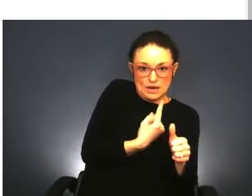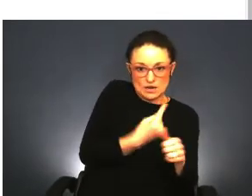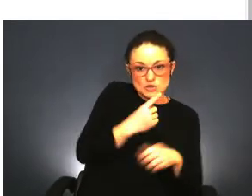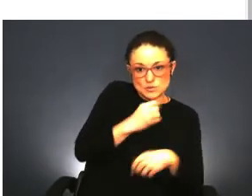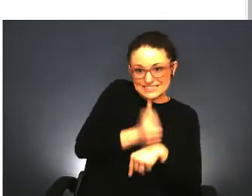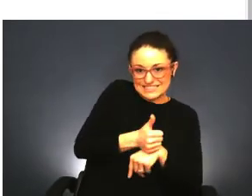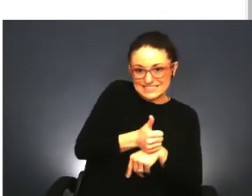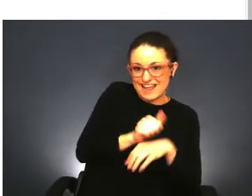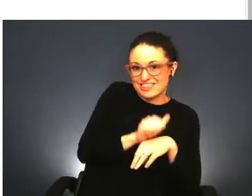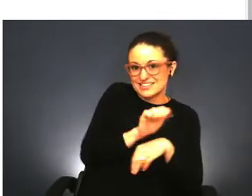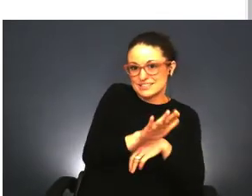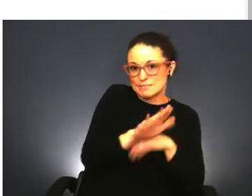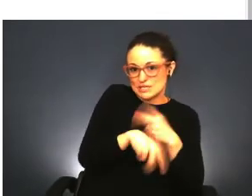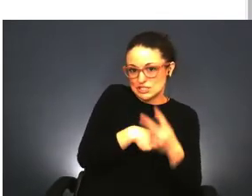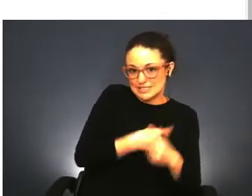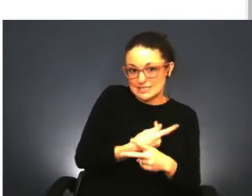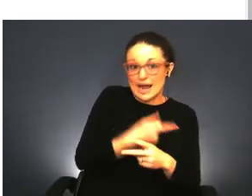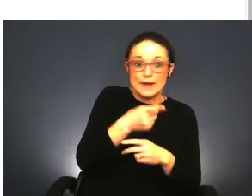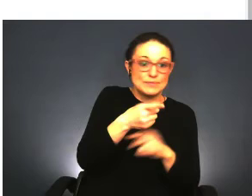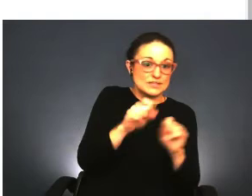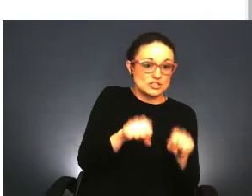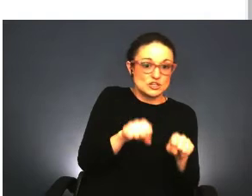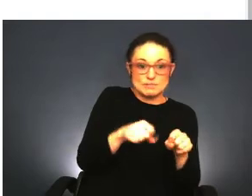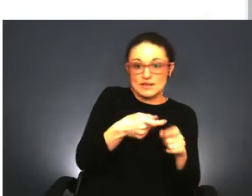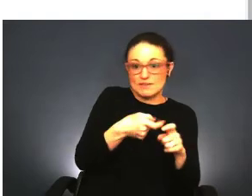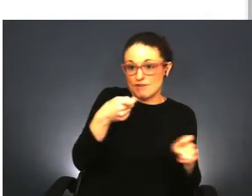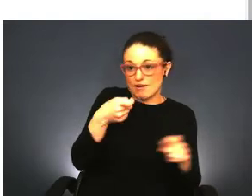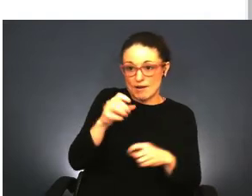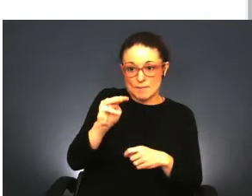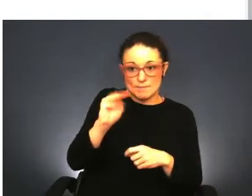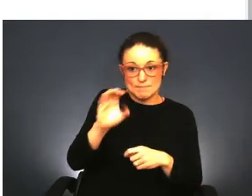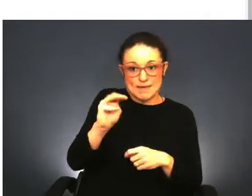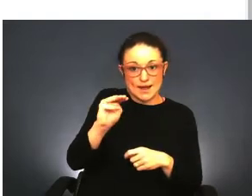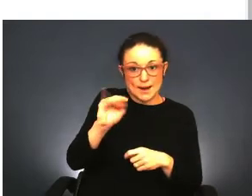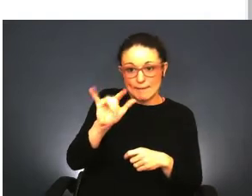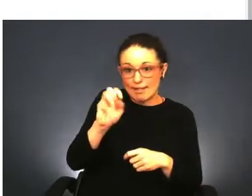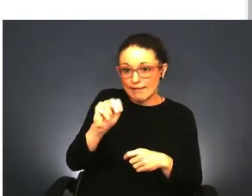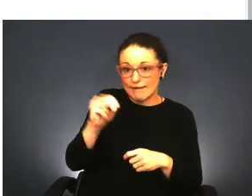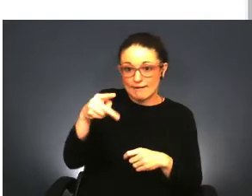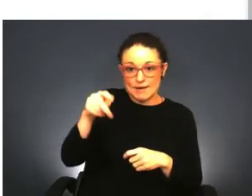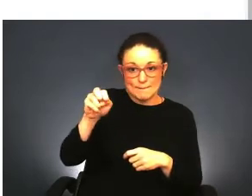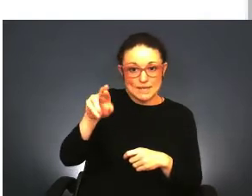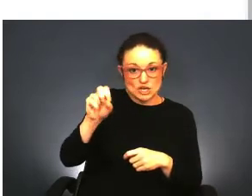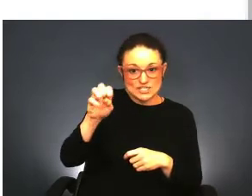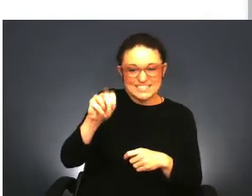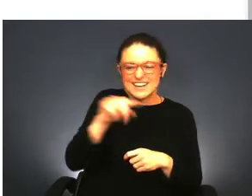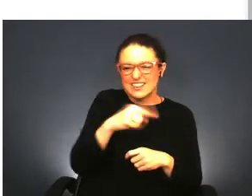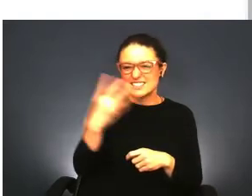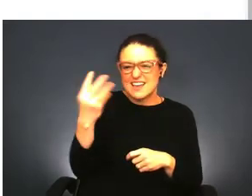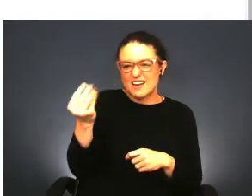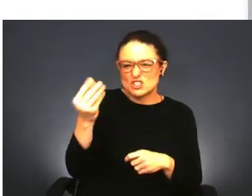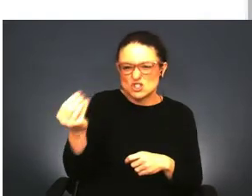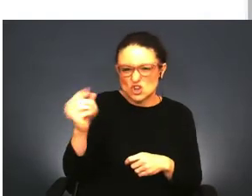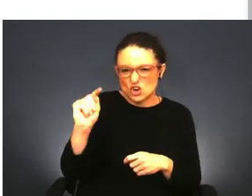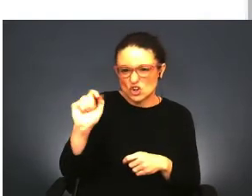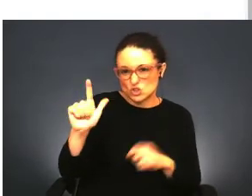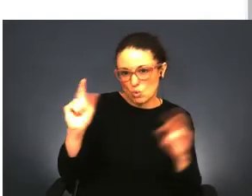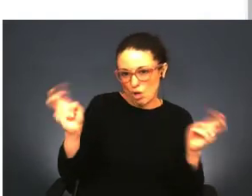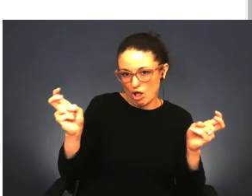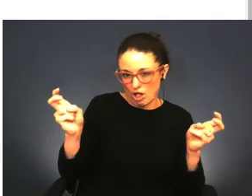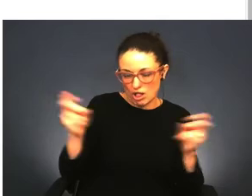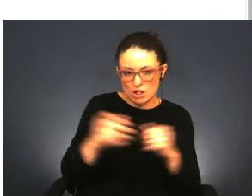that's going to be from Pearson or Macmillan to external tool. Okay. You can also have